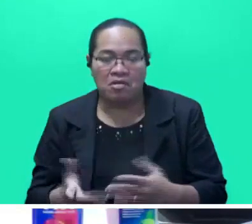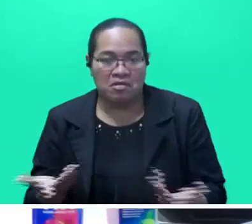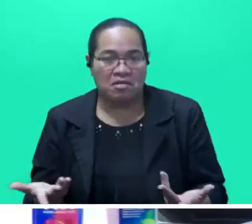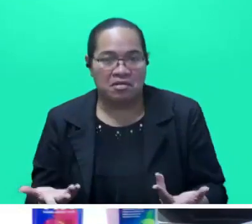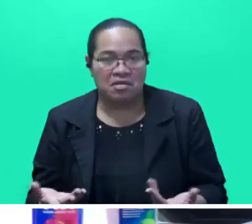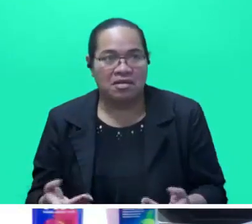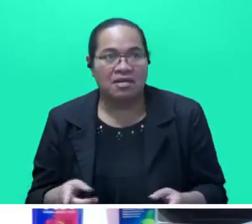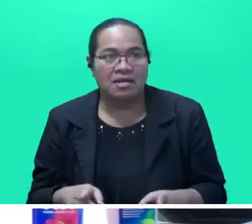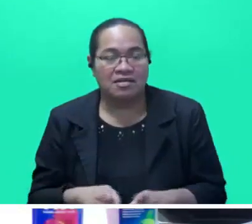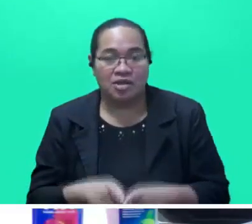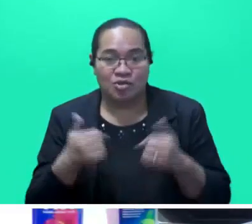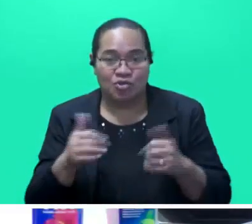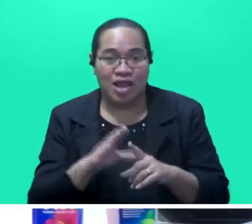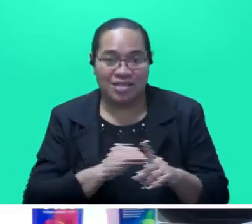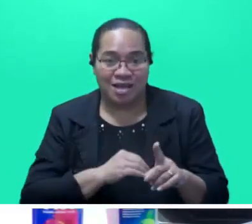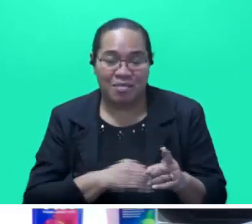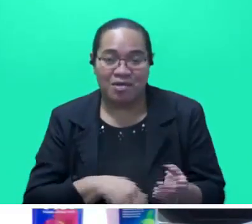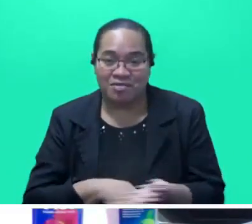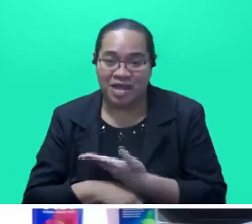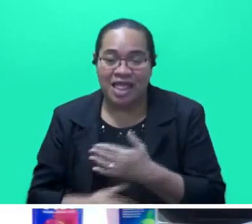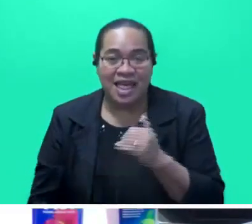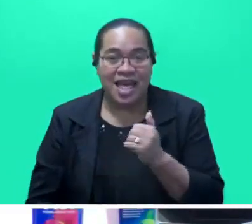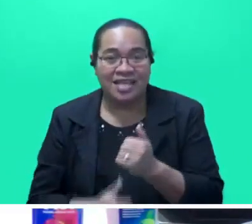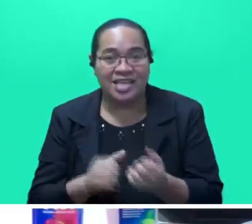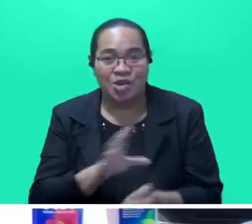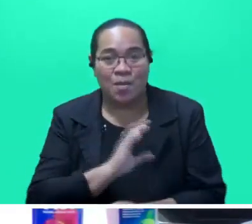good illustration of that is the acting commissioner.